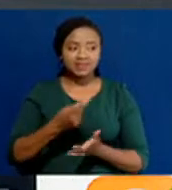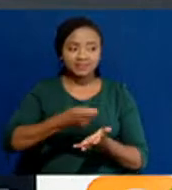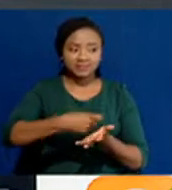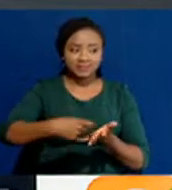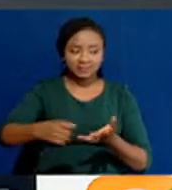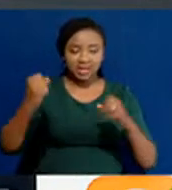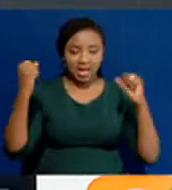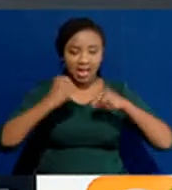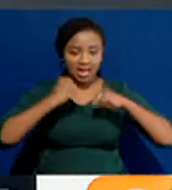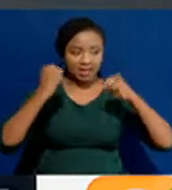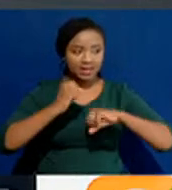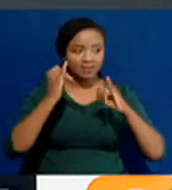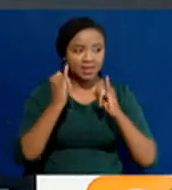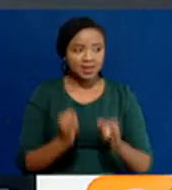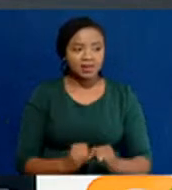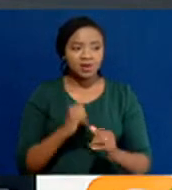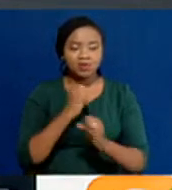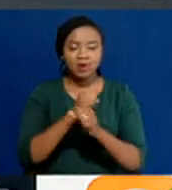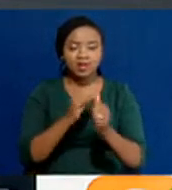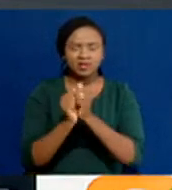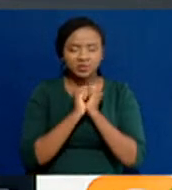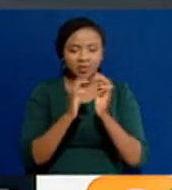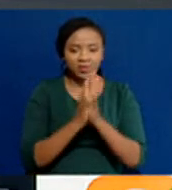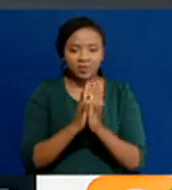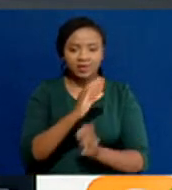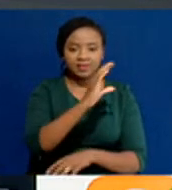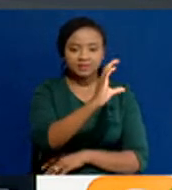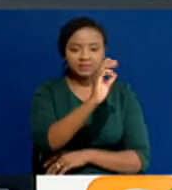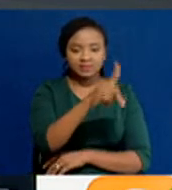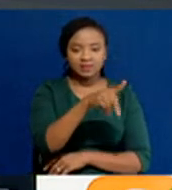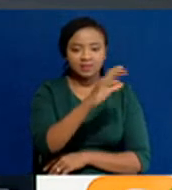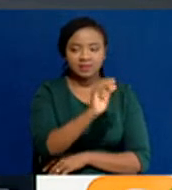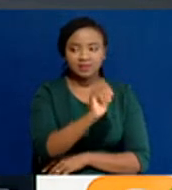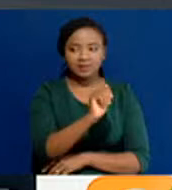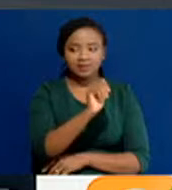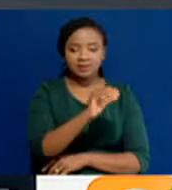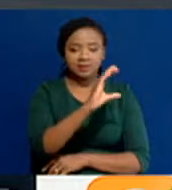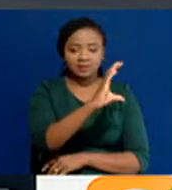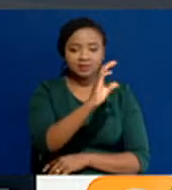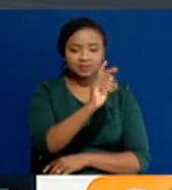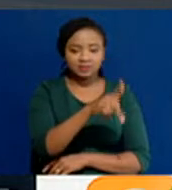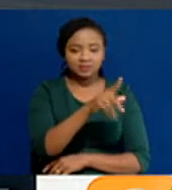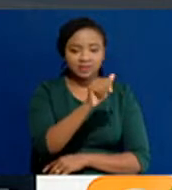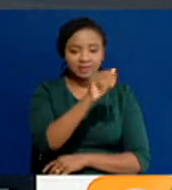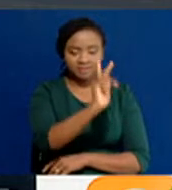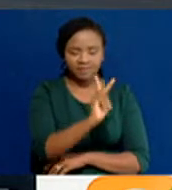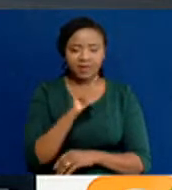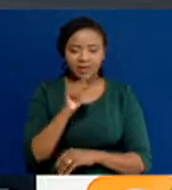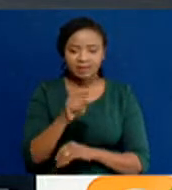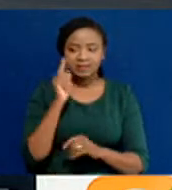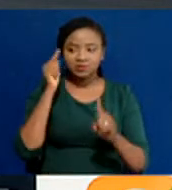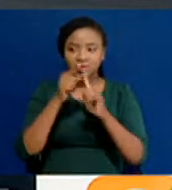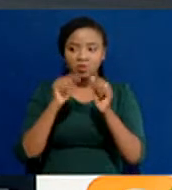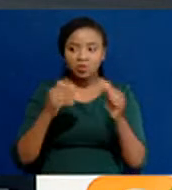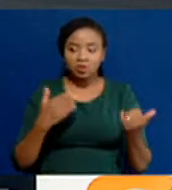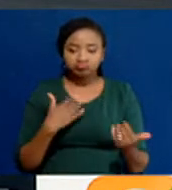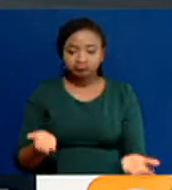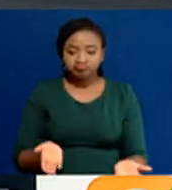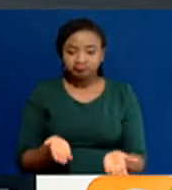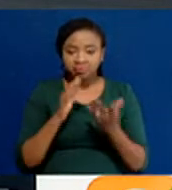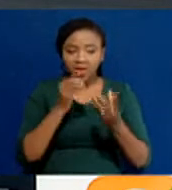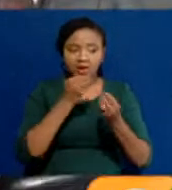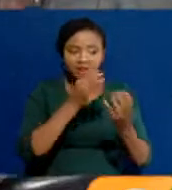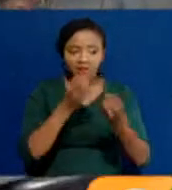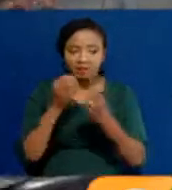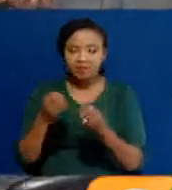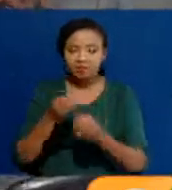saini mkataba wa ushirikiano na taasisi ya mahasibu ya ICPAK katika kuimarisha utafiti na utaalam wa kuimarisha habari